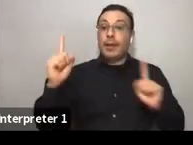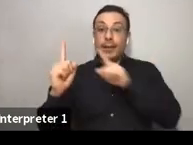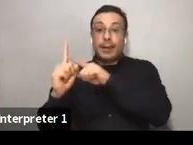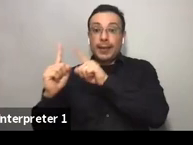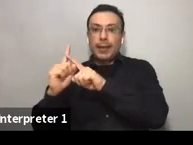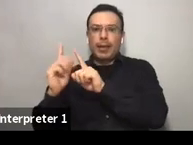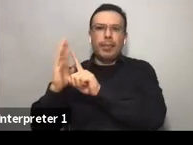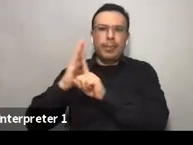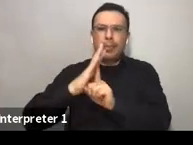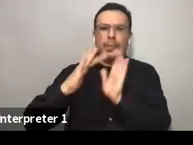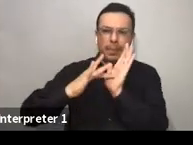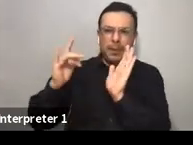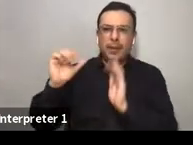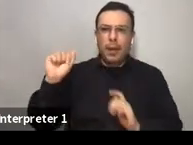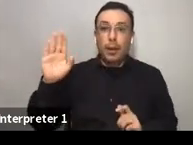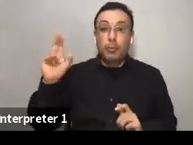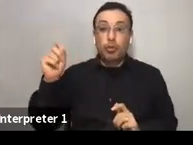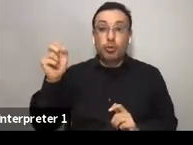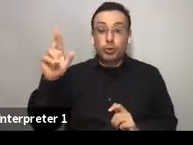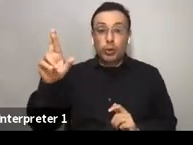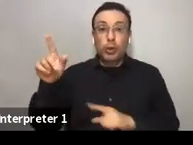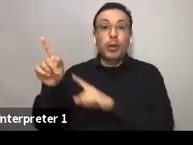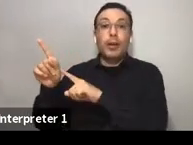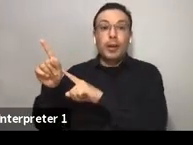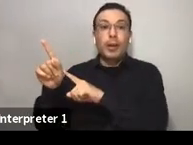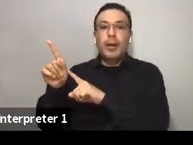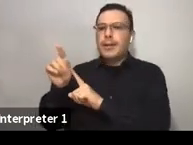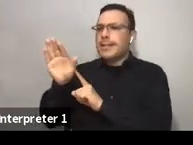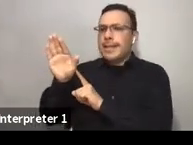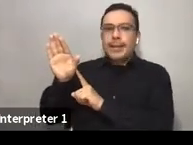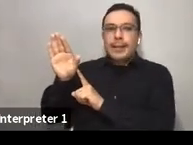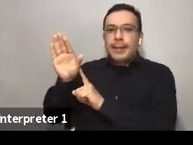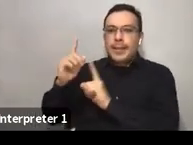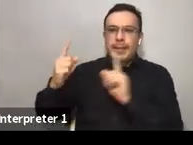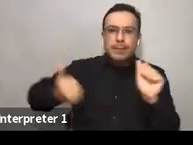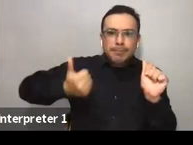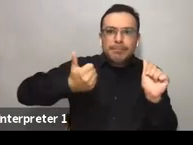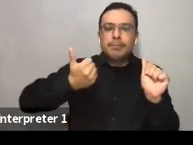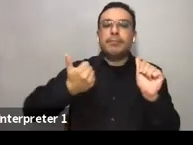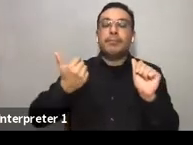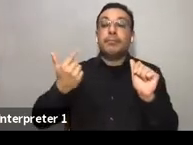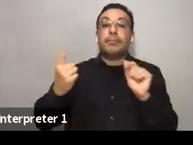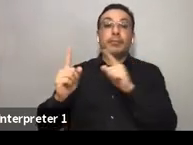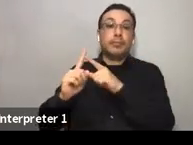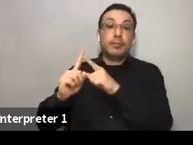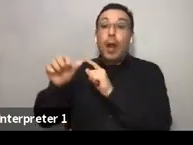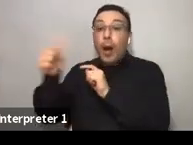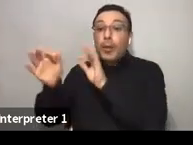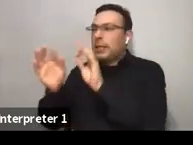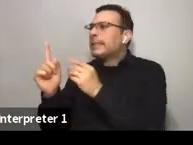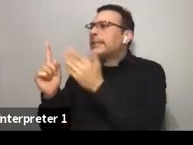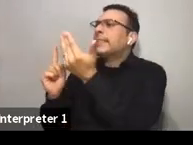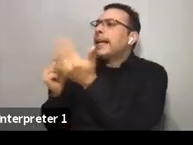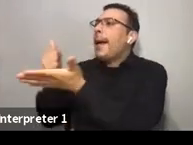get it. But many other parties also want it, sometimes at the prompting of an abuser, sometimes for other reasons. We could